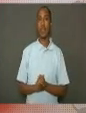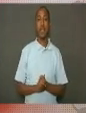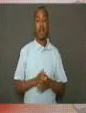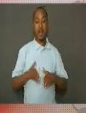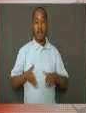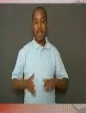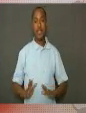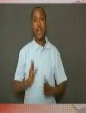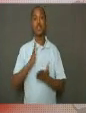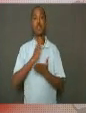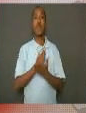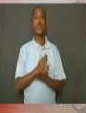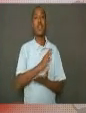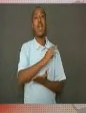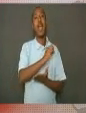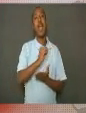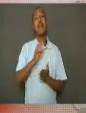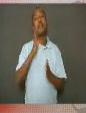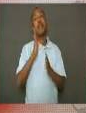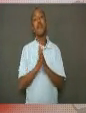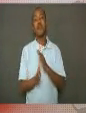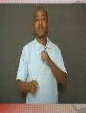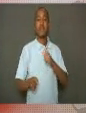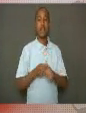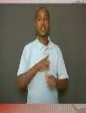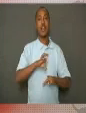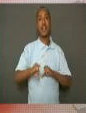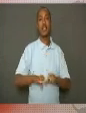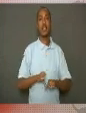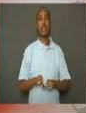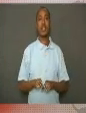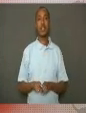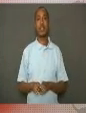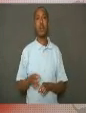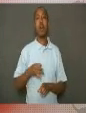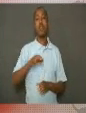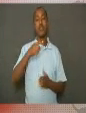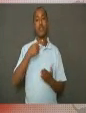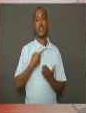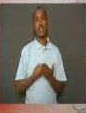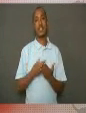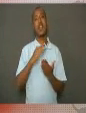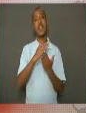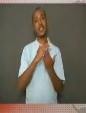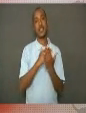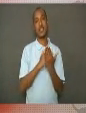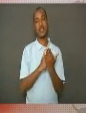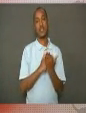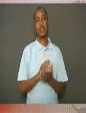Let us pause and perform the first activity of this lesson.